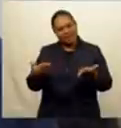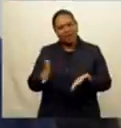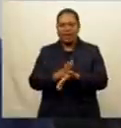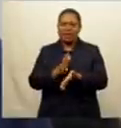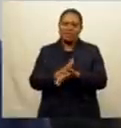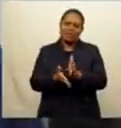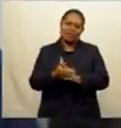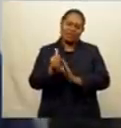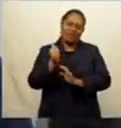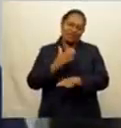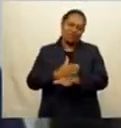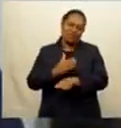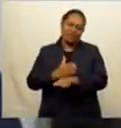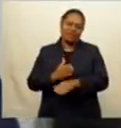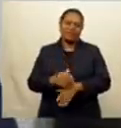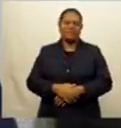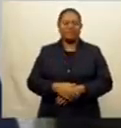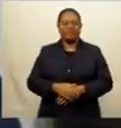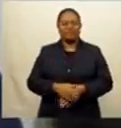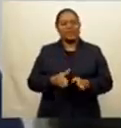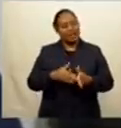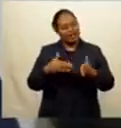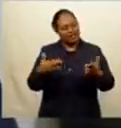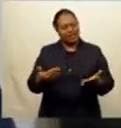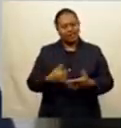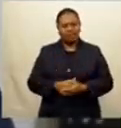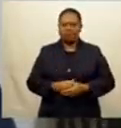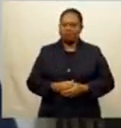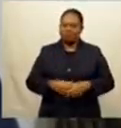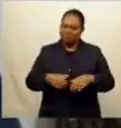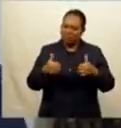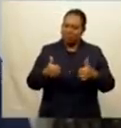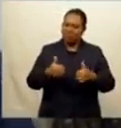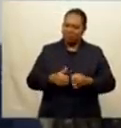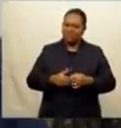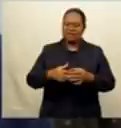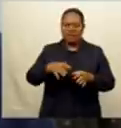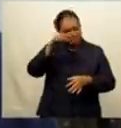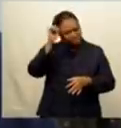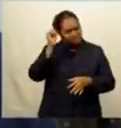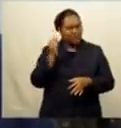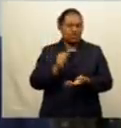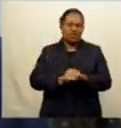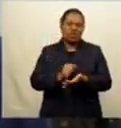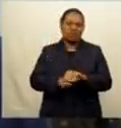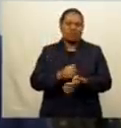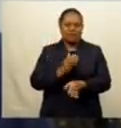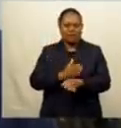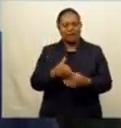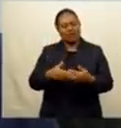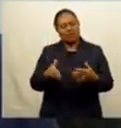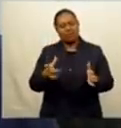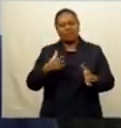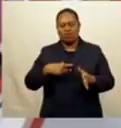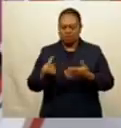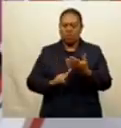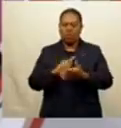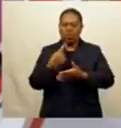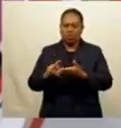work. I'm really glad that I'm able to run my barber shop again, because this is the only source of income I have to support my